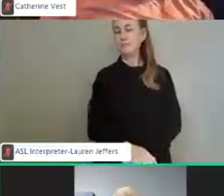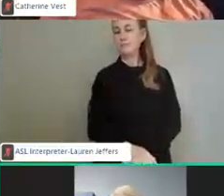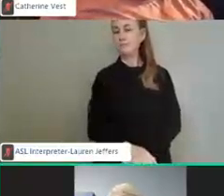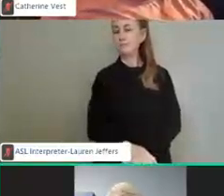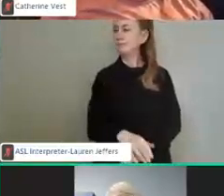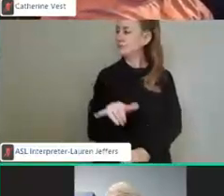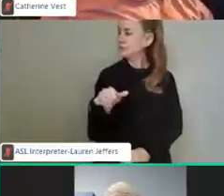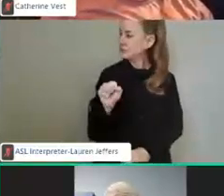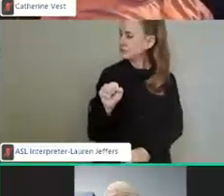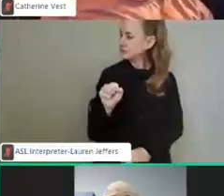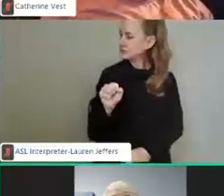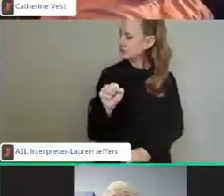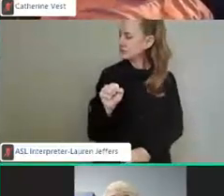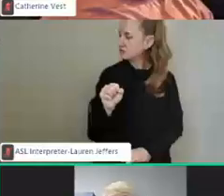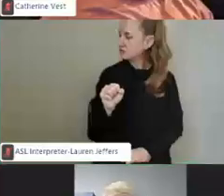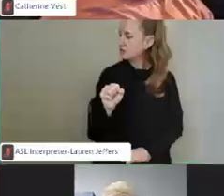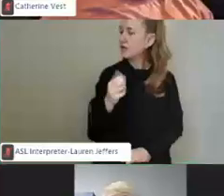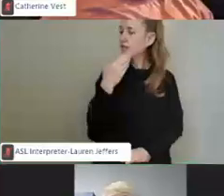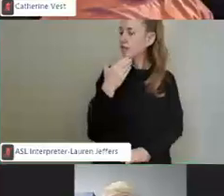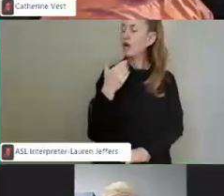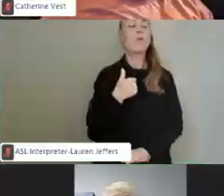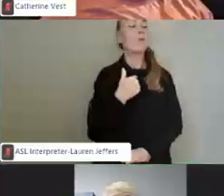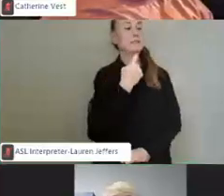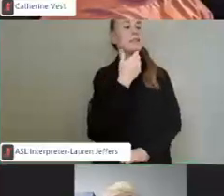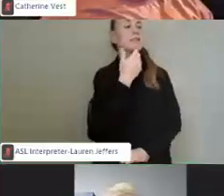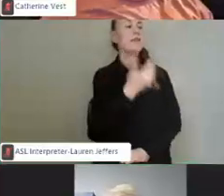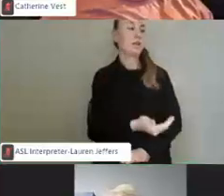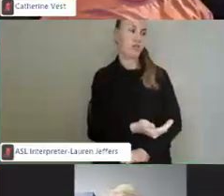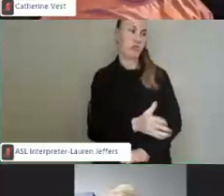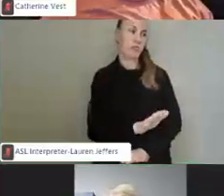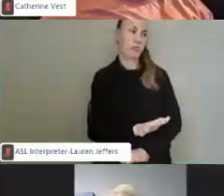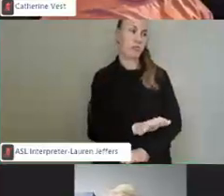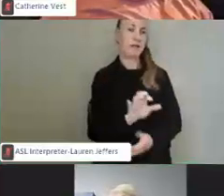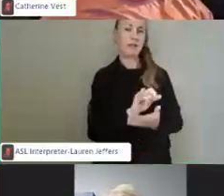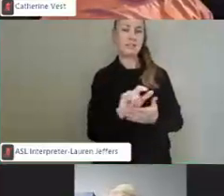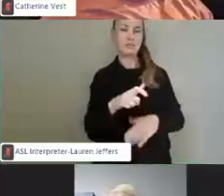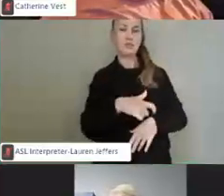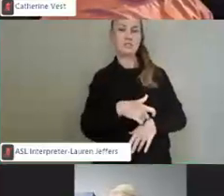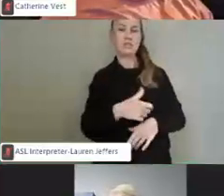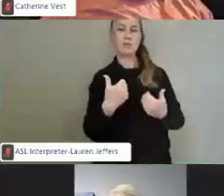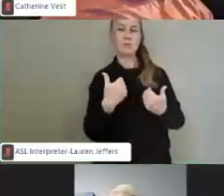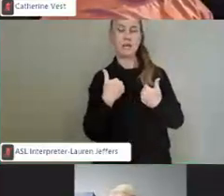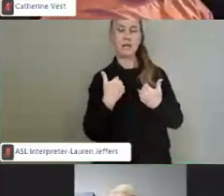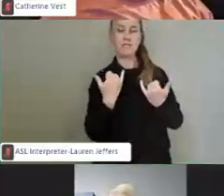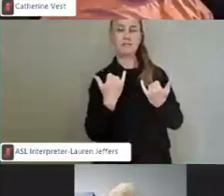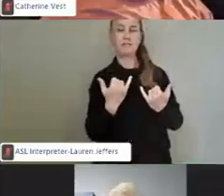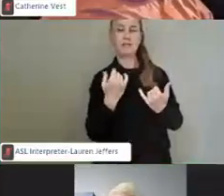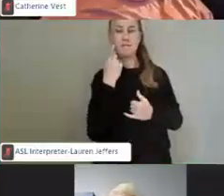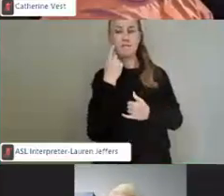Yes, ma'am. That's all. And I was saying thank you to you too. And that's all the time that we had today